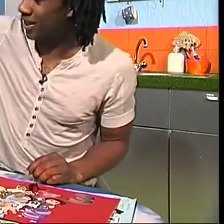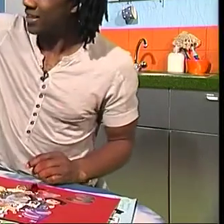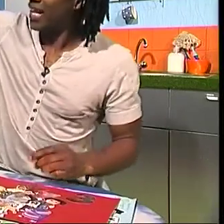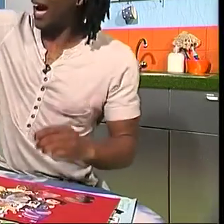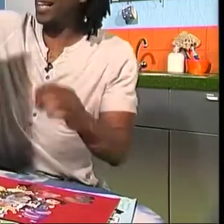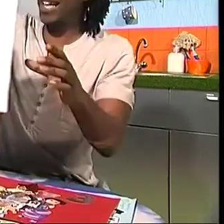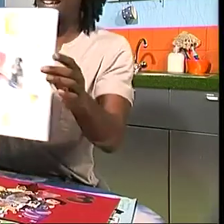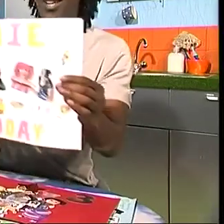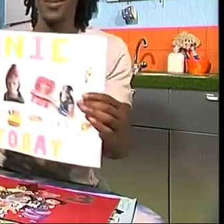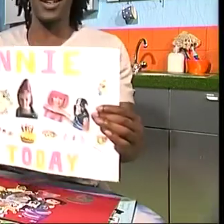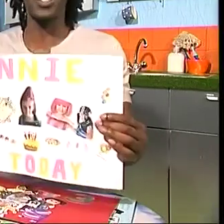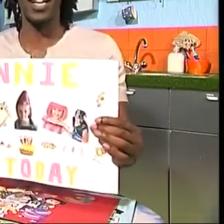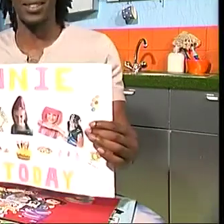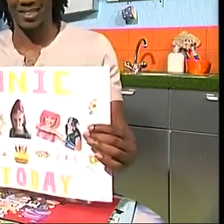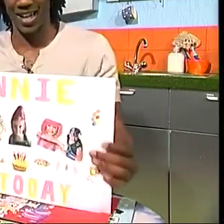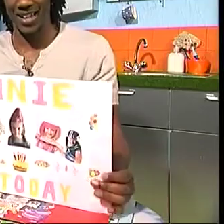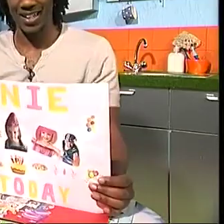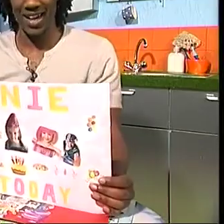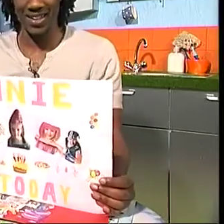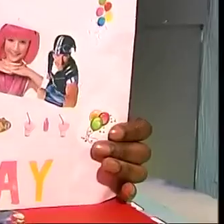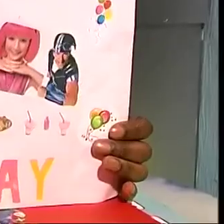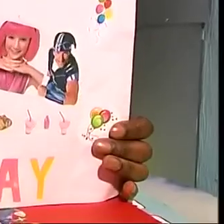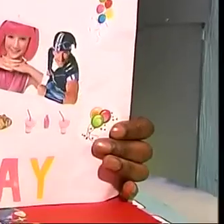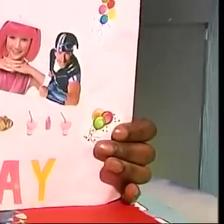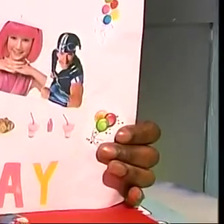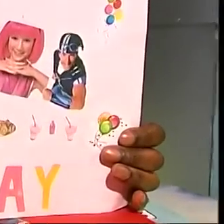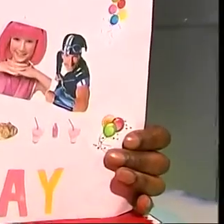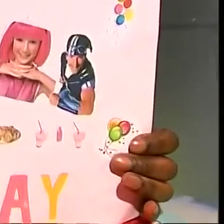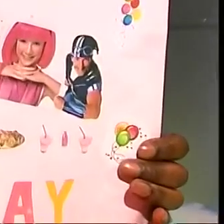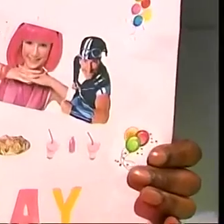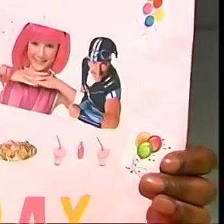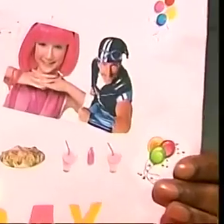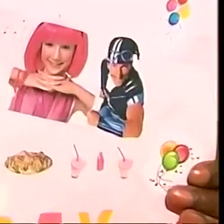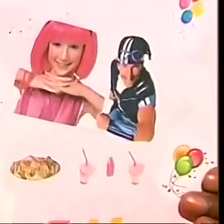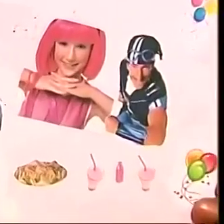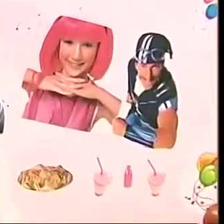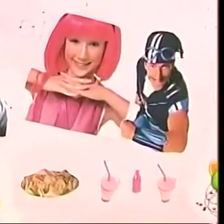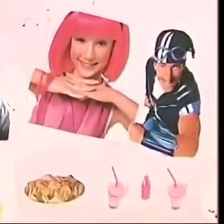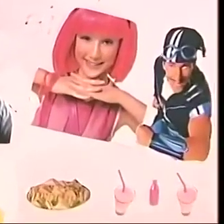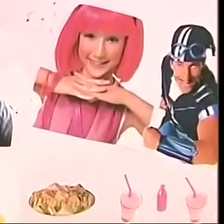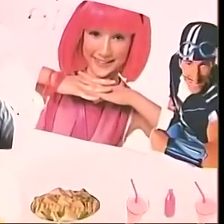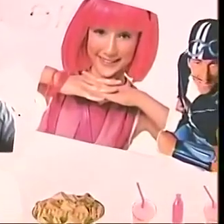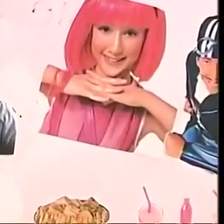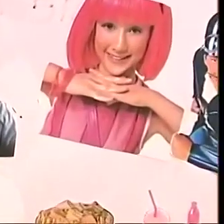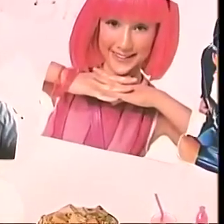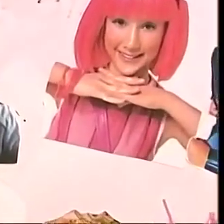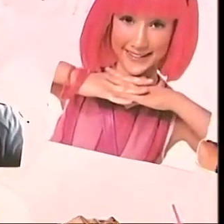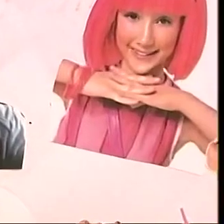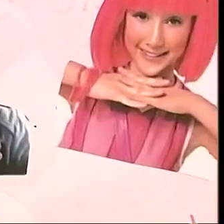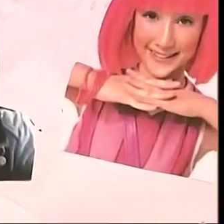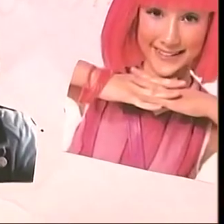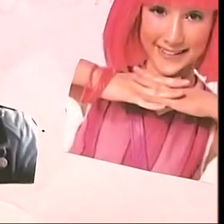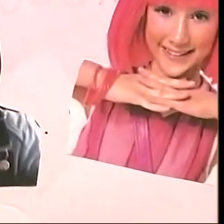birthday. Annie, you are 6 today. And this card comes with lots of love to you from Mummy, Daddy,